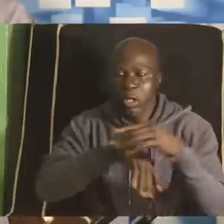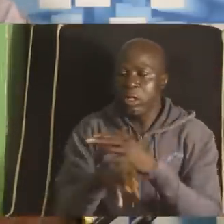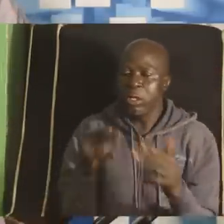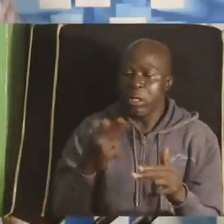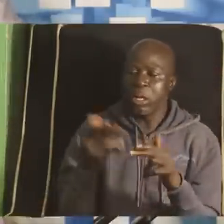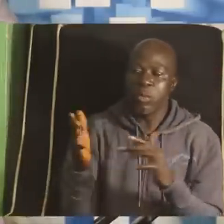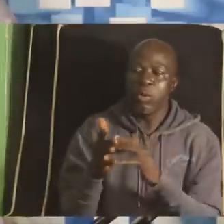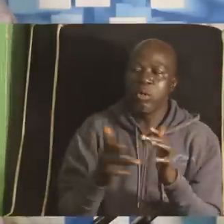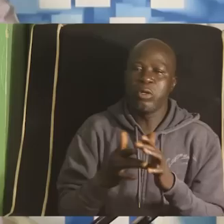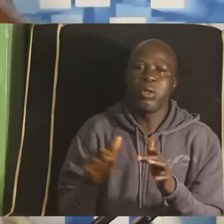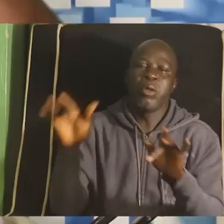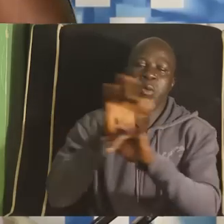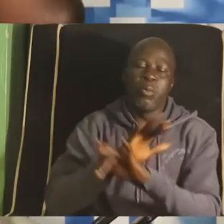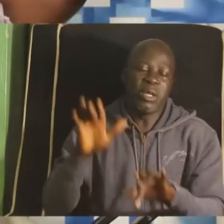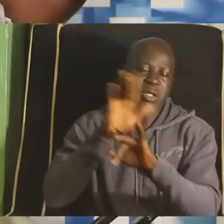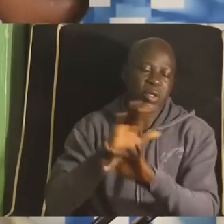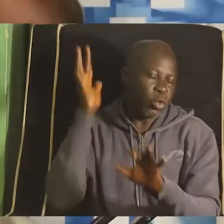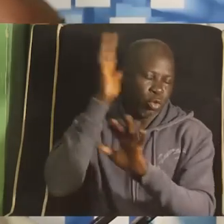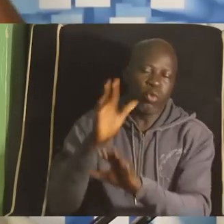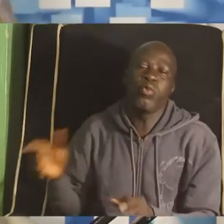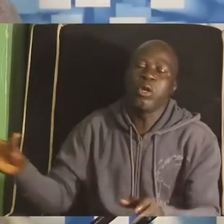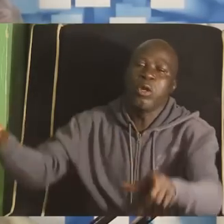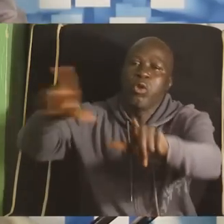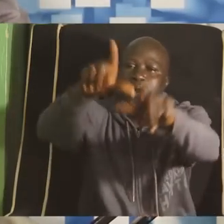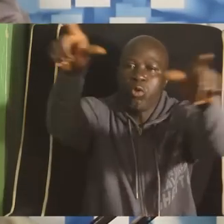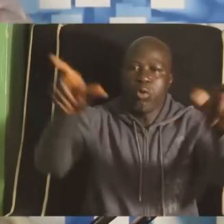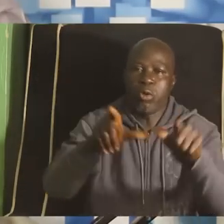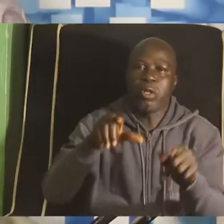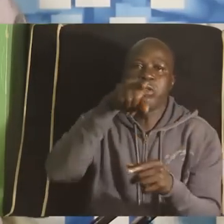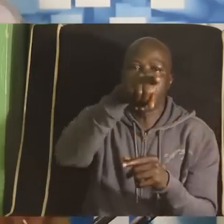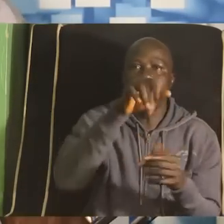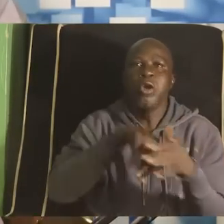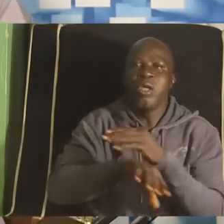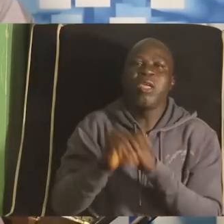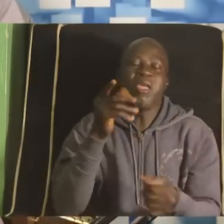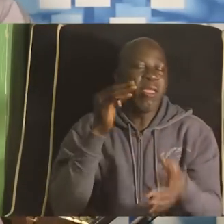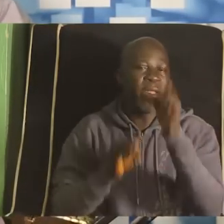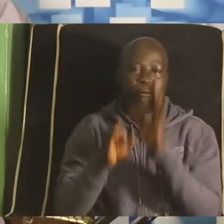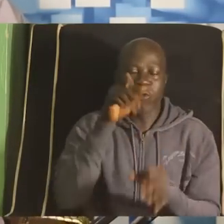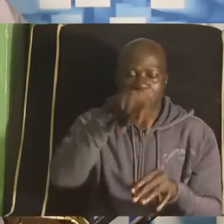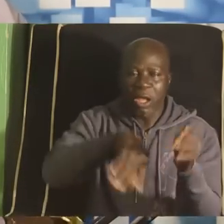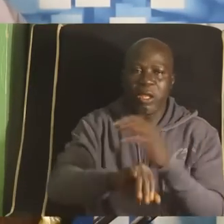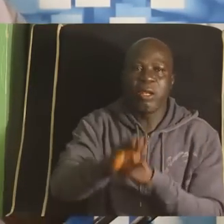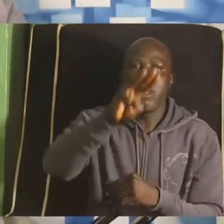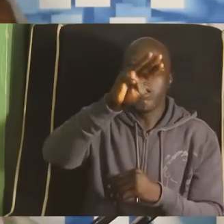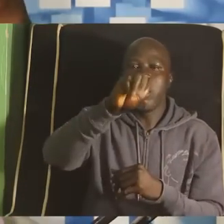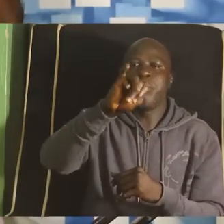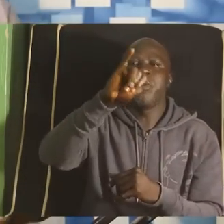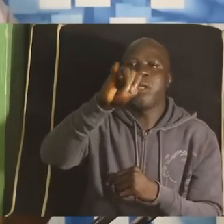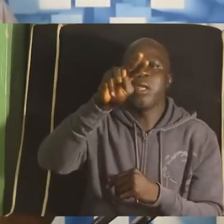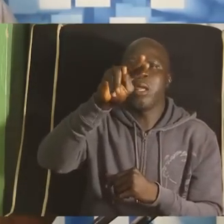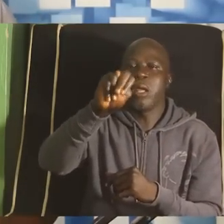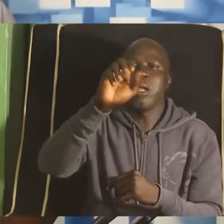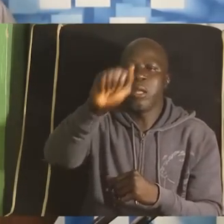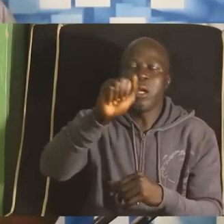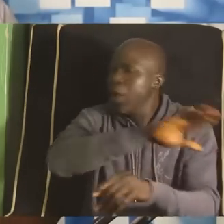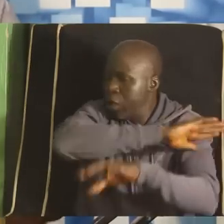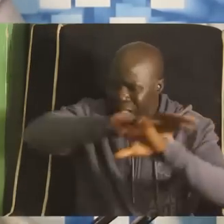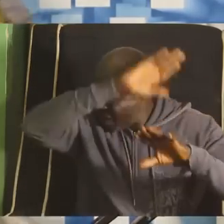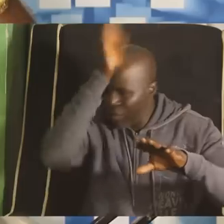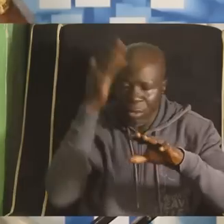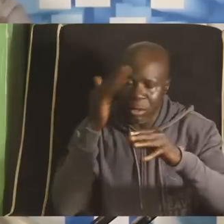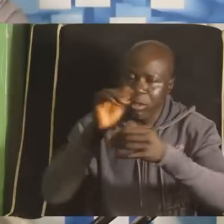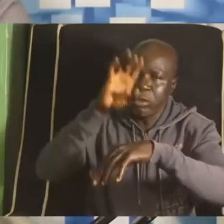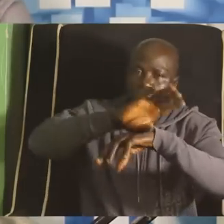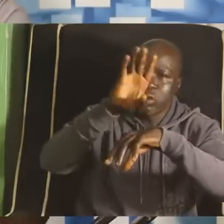my welcome. Oh, you are now. Oh, keep up with your two one bed. You didn't hear that. Oh, two one bed. Oh,